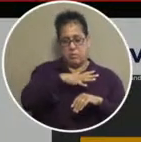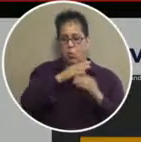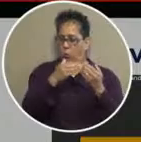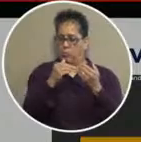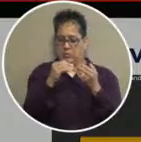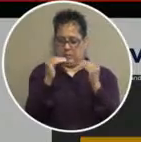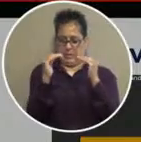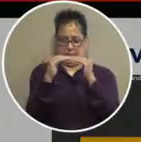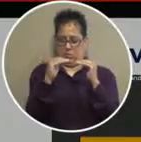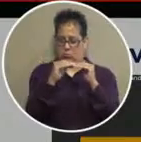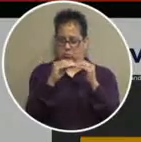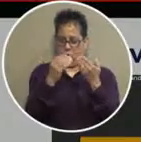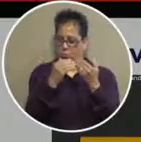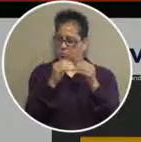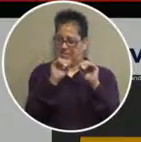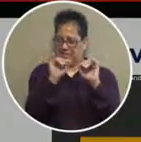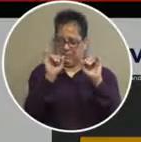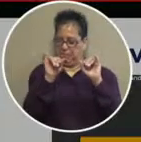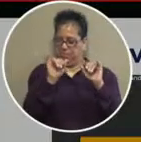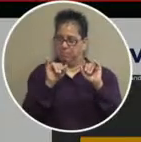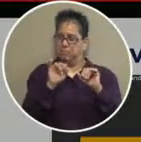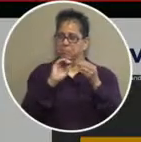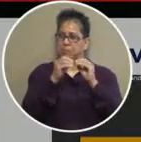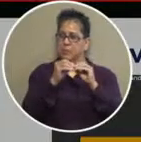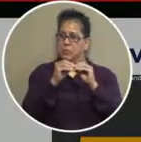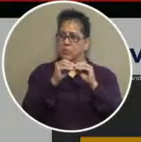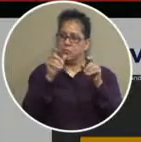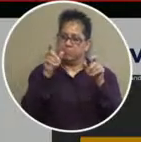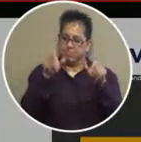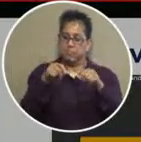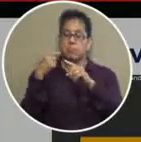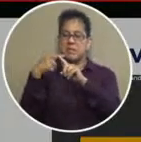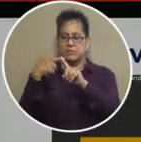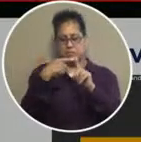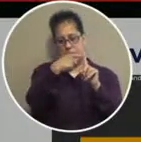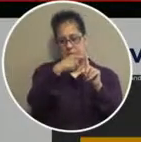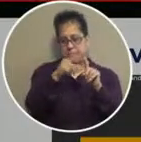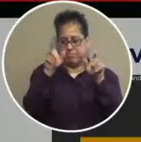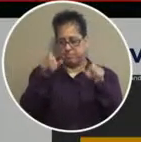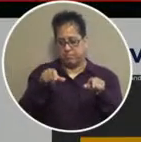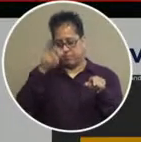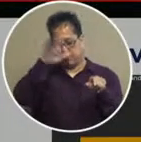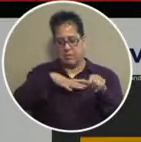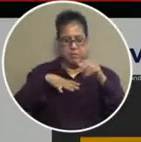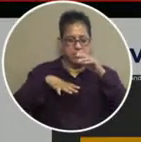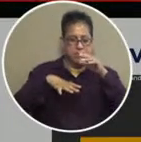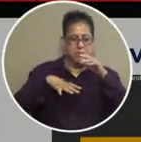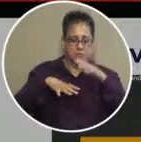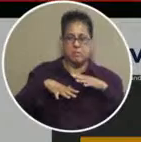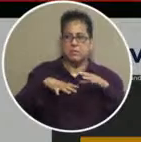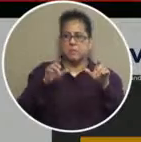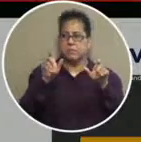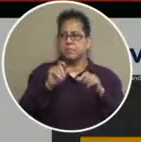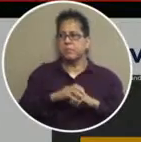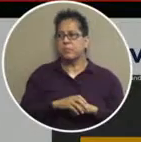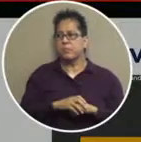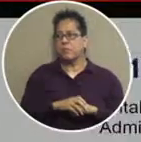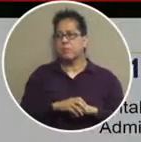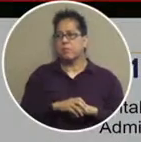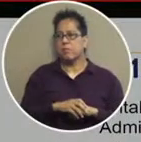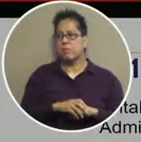equally affected in the positivities or in the positive cases, and how we divide it by male and female. Next slide,